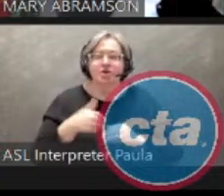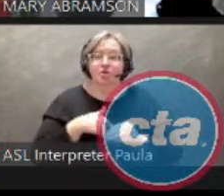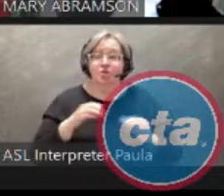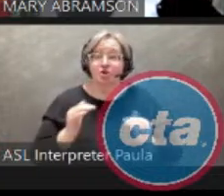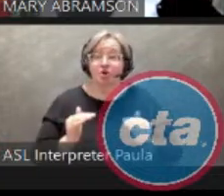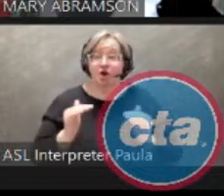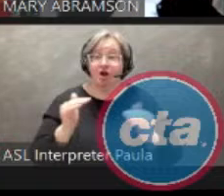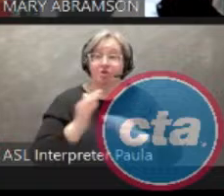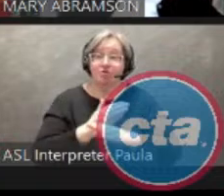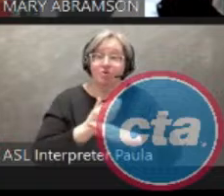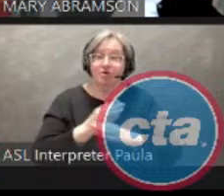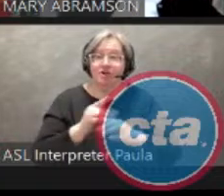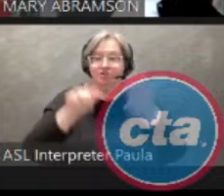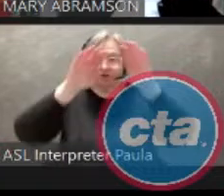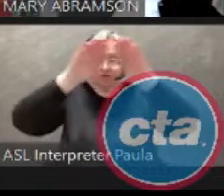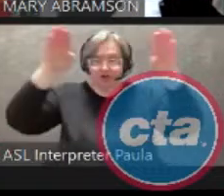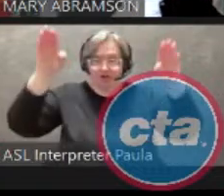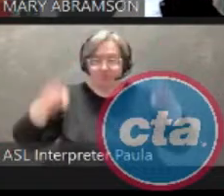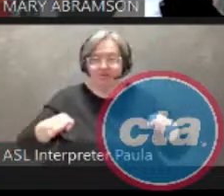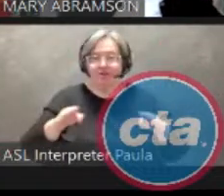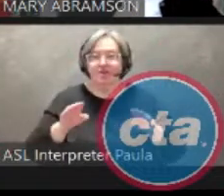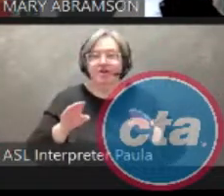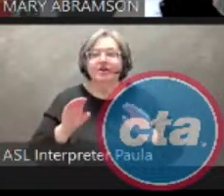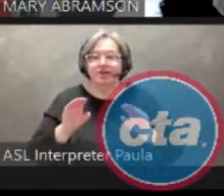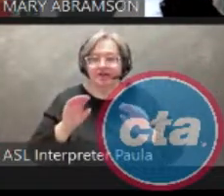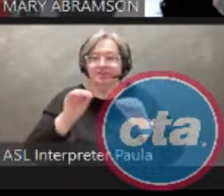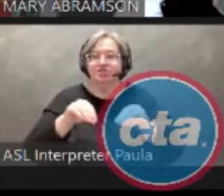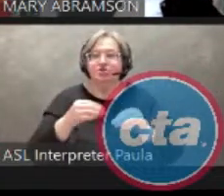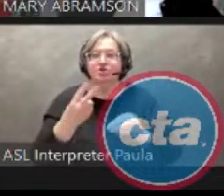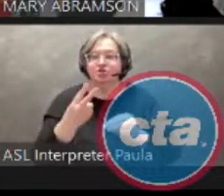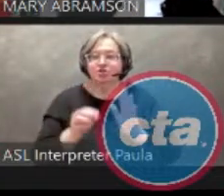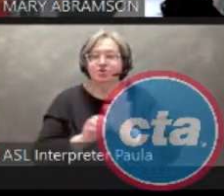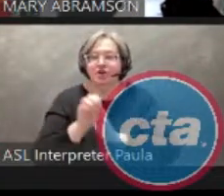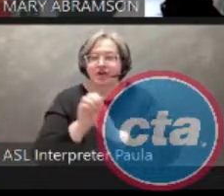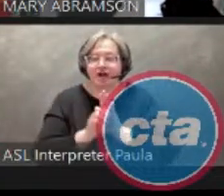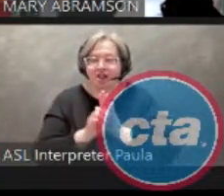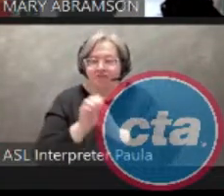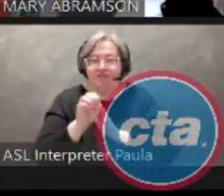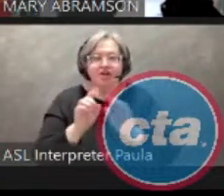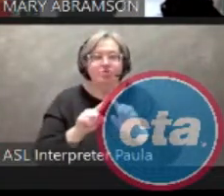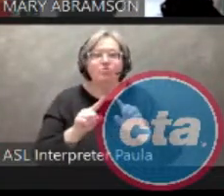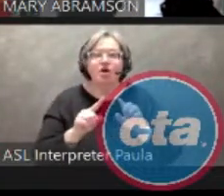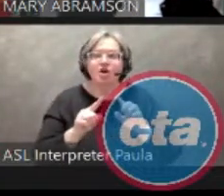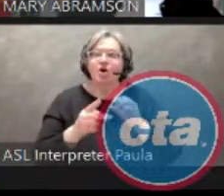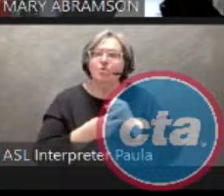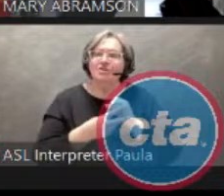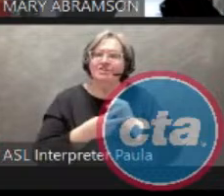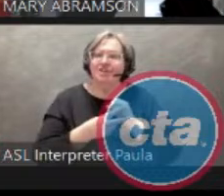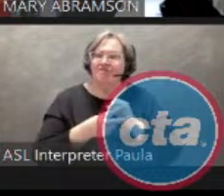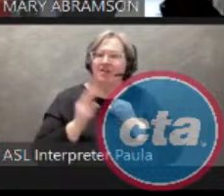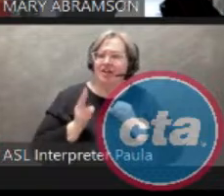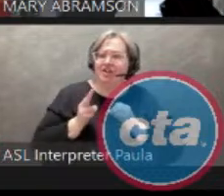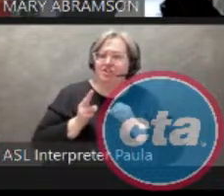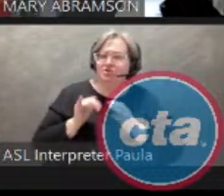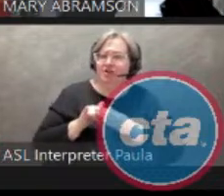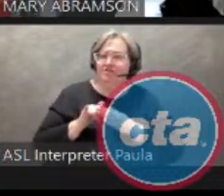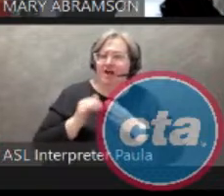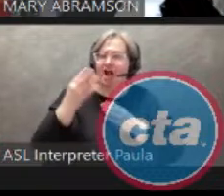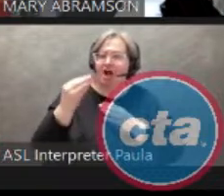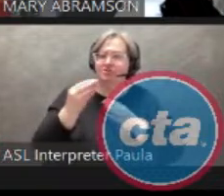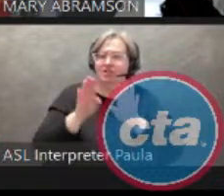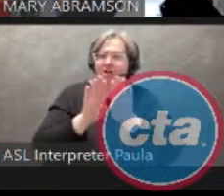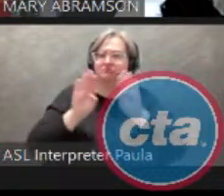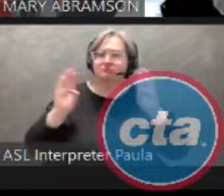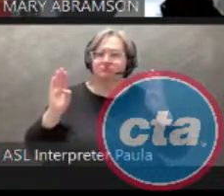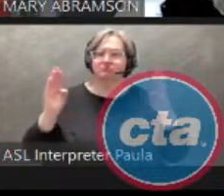upgrades to the canopy and installing 2 elevators, we are preserving the historic facade. So that's something that we're closely trying to be considerate